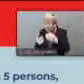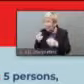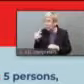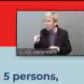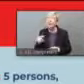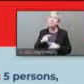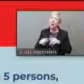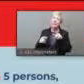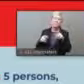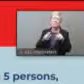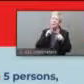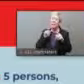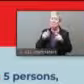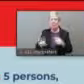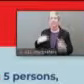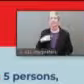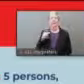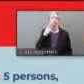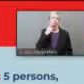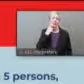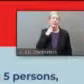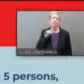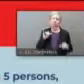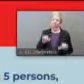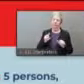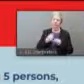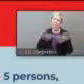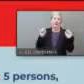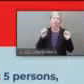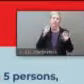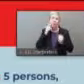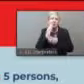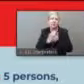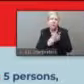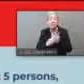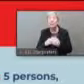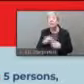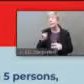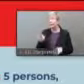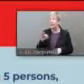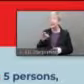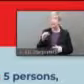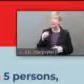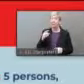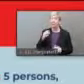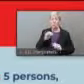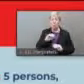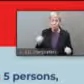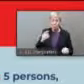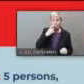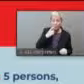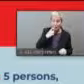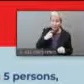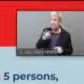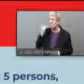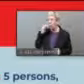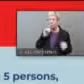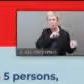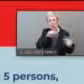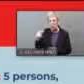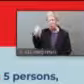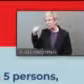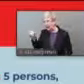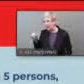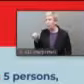quickly, it also has significant negative potential circumstances for the other surrounding counties, right? We